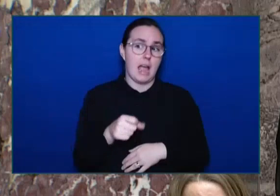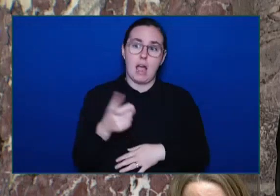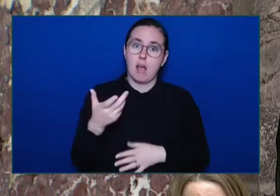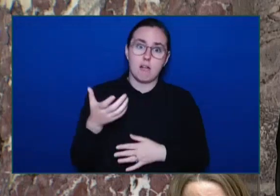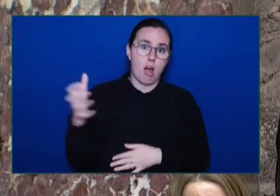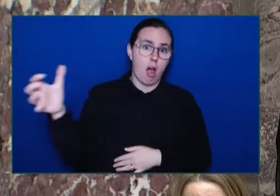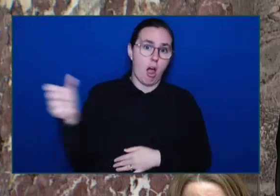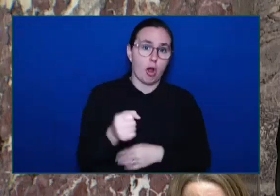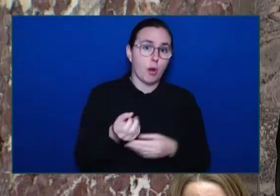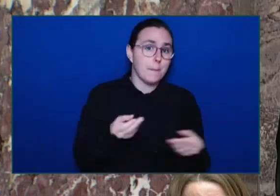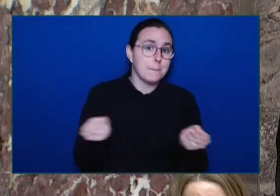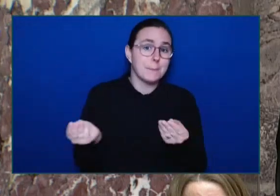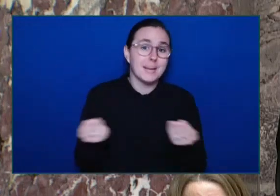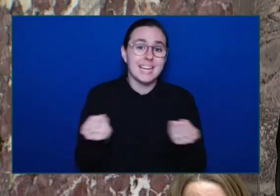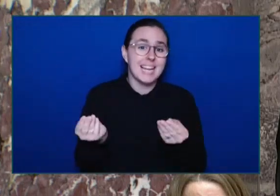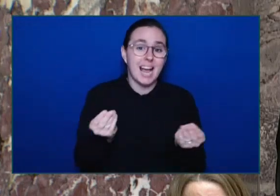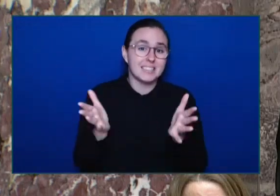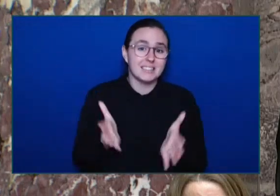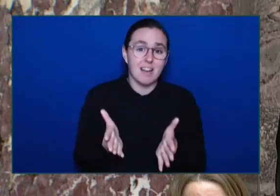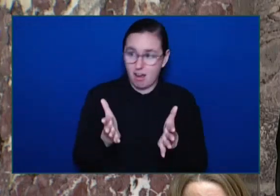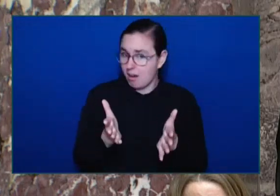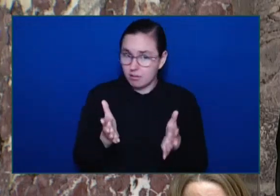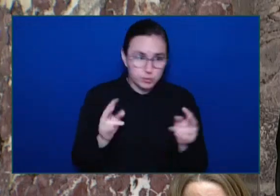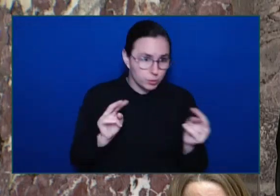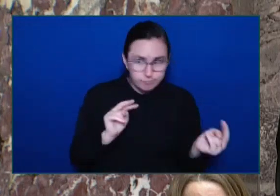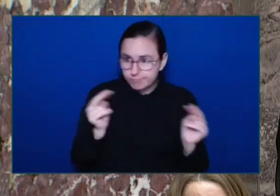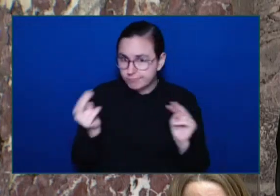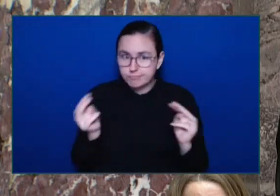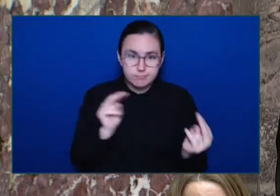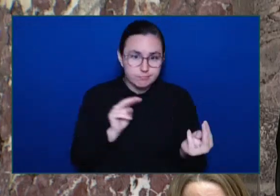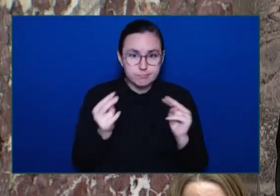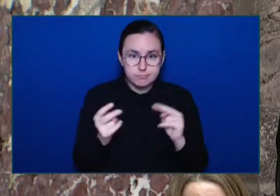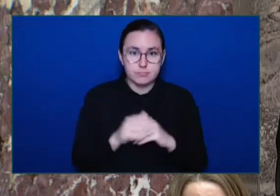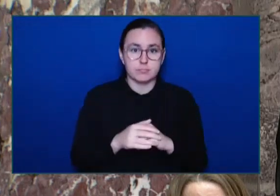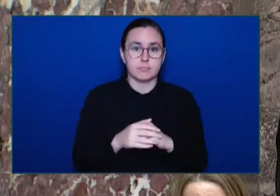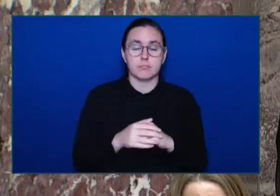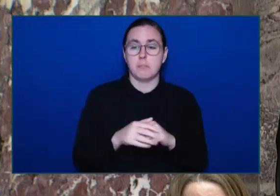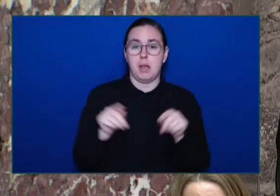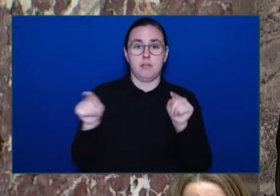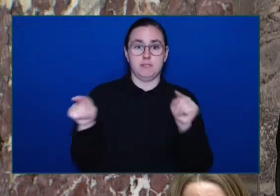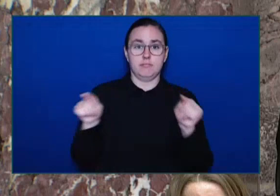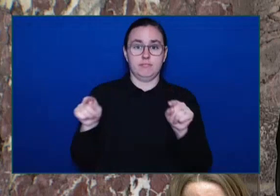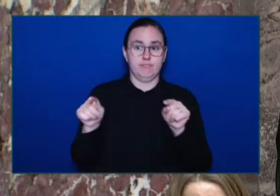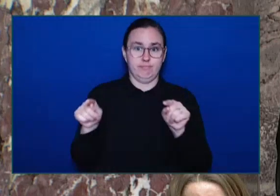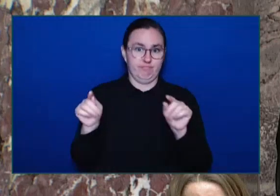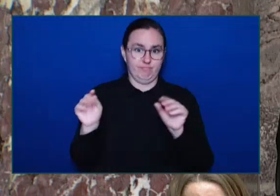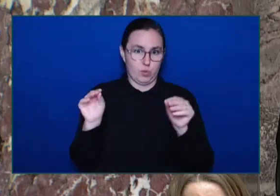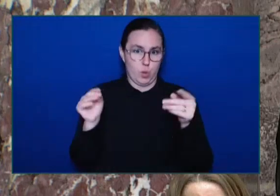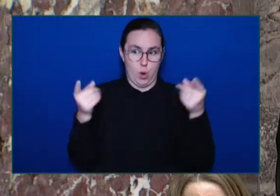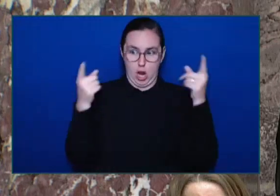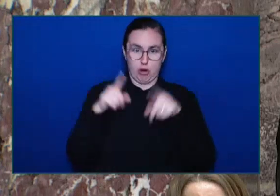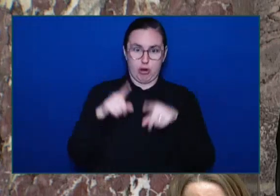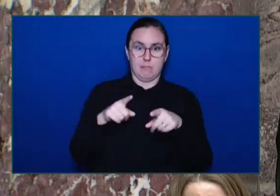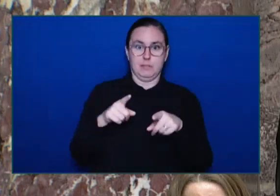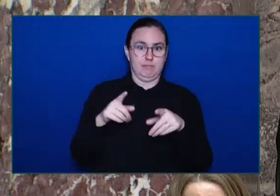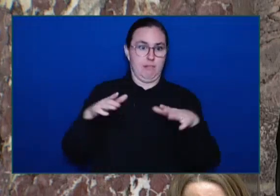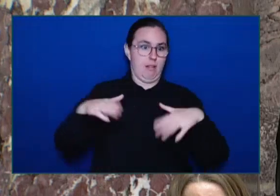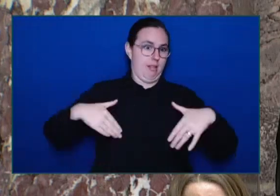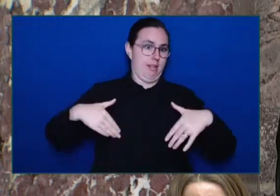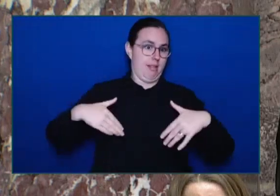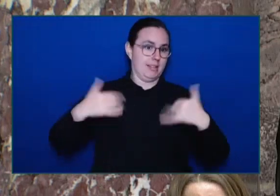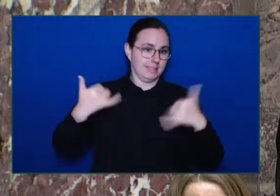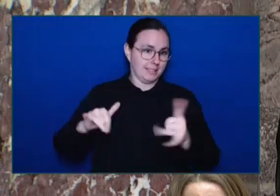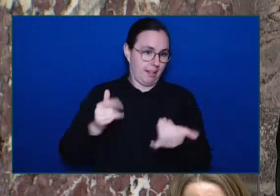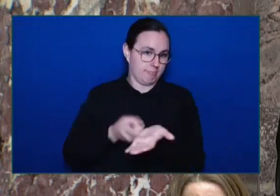table. So far, there is no agreement between the two parties to do that. We continue to believe that